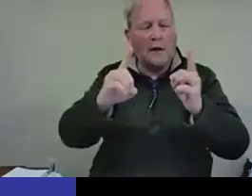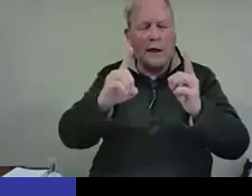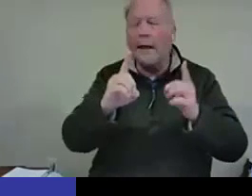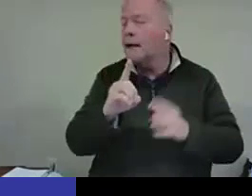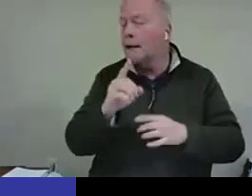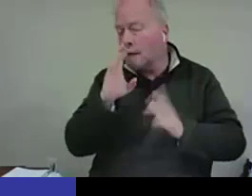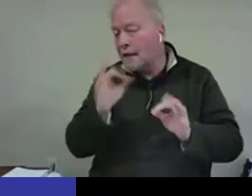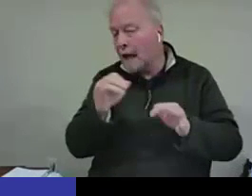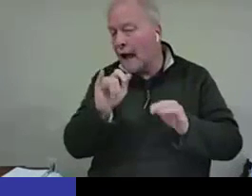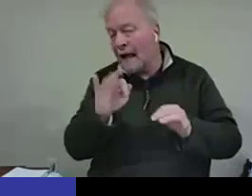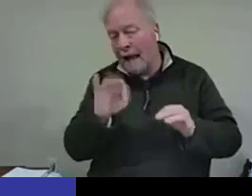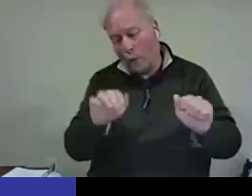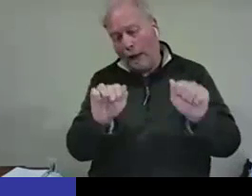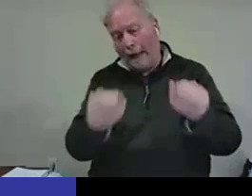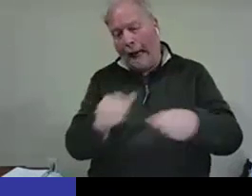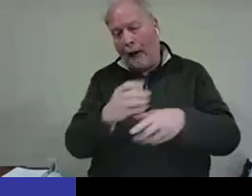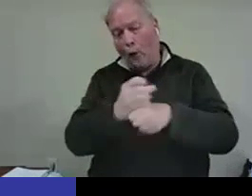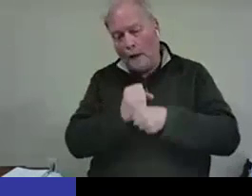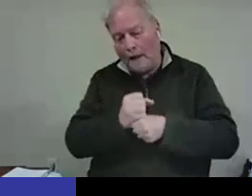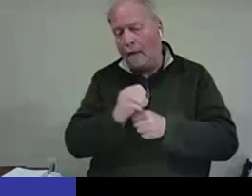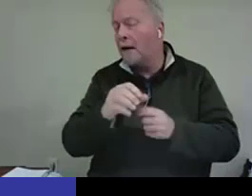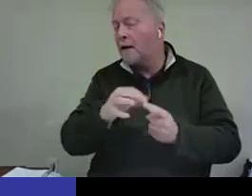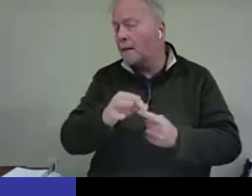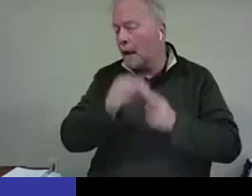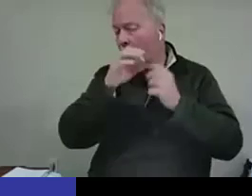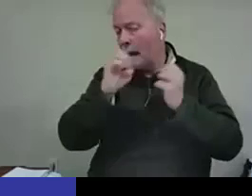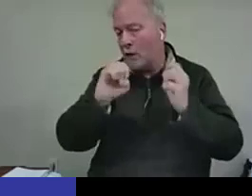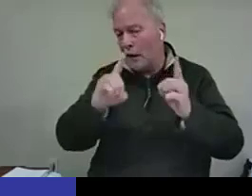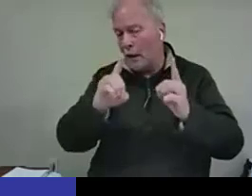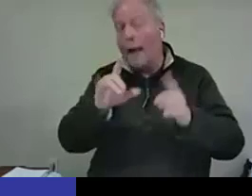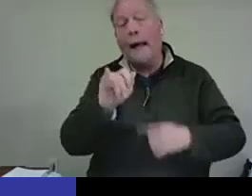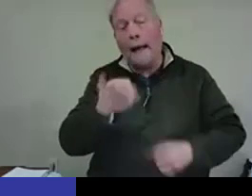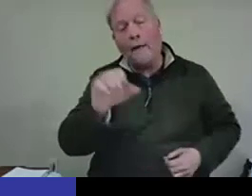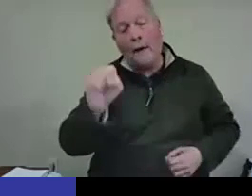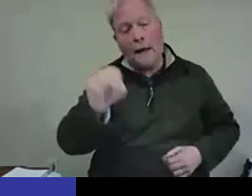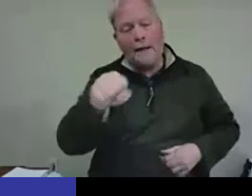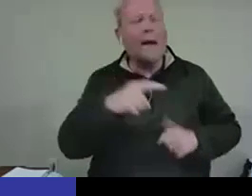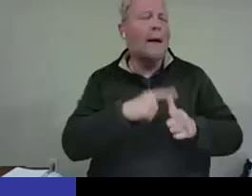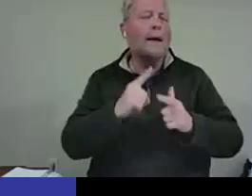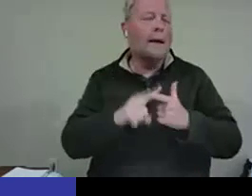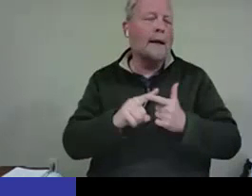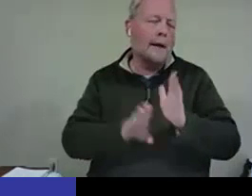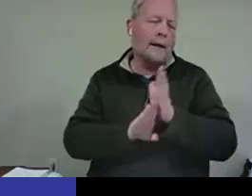eligible, to develop the content of a student's individualized education program.